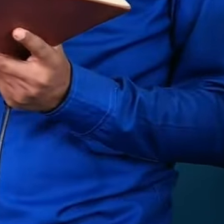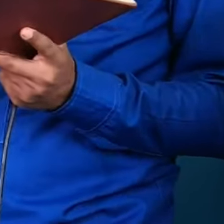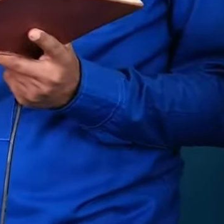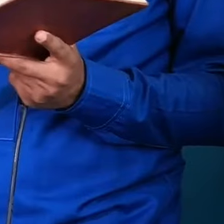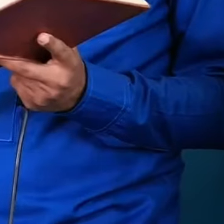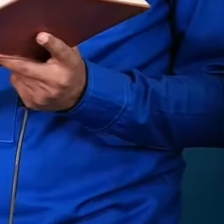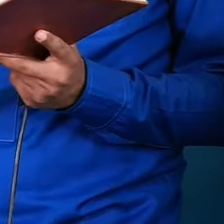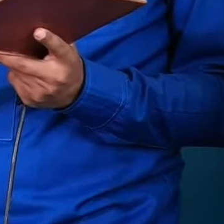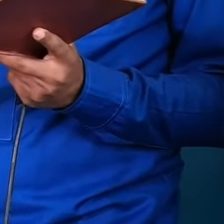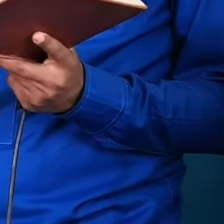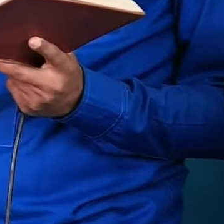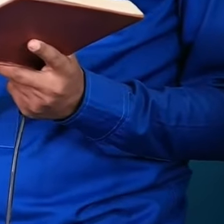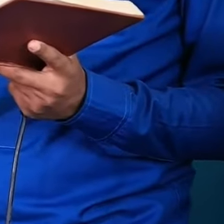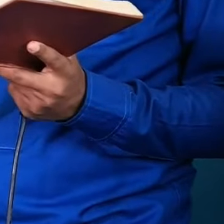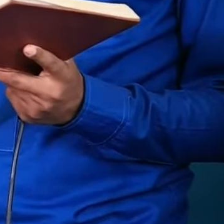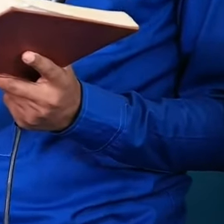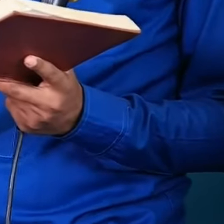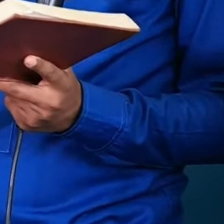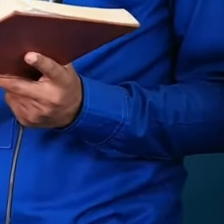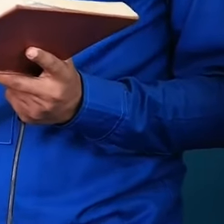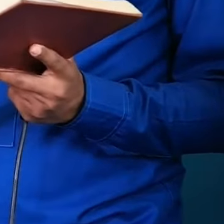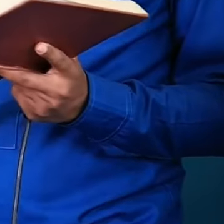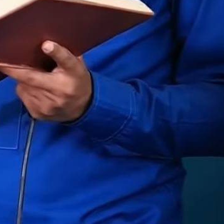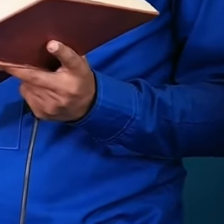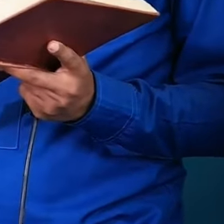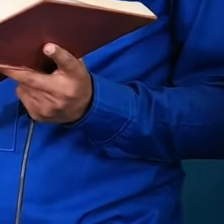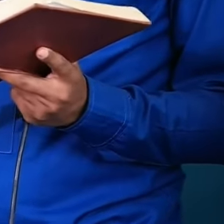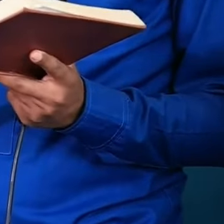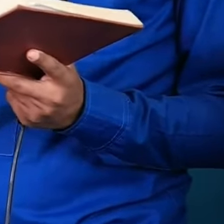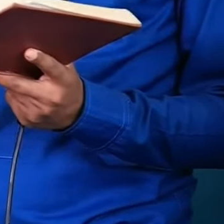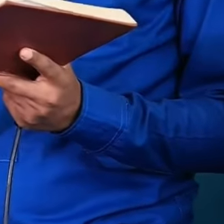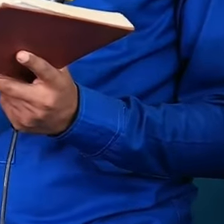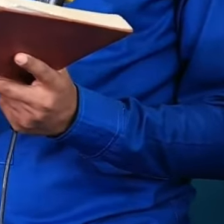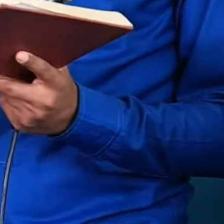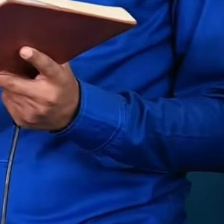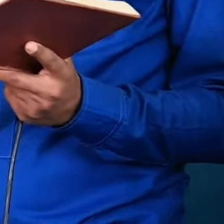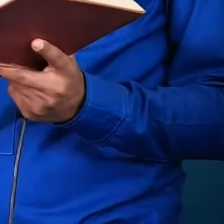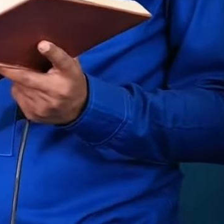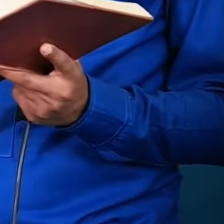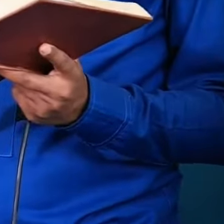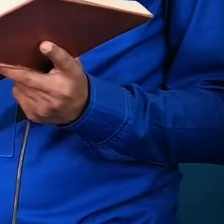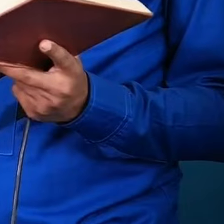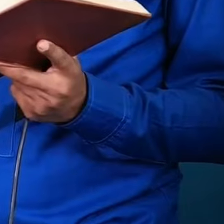light of his word, what a glory